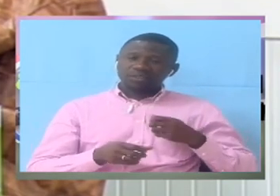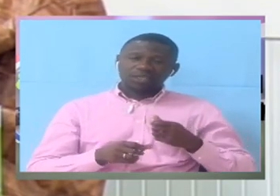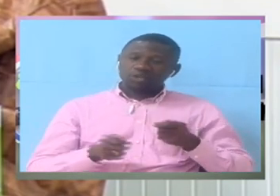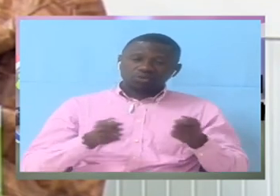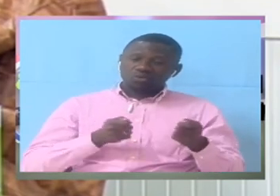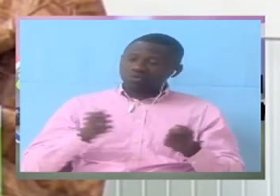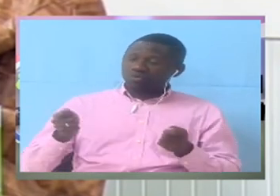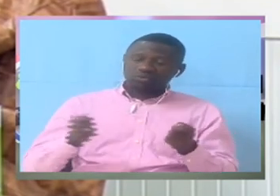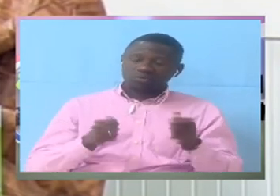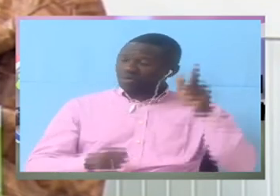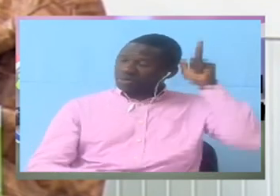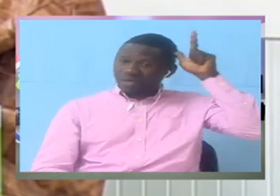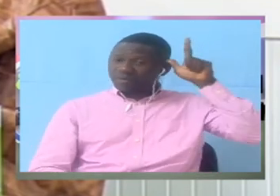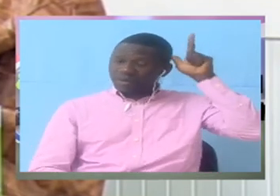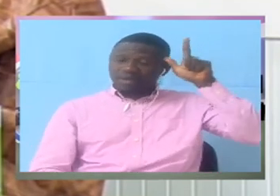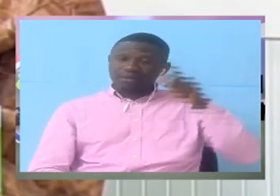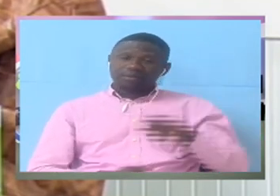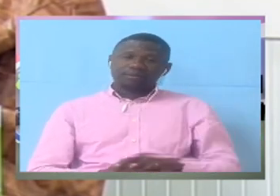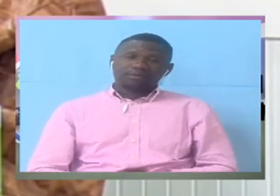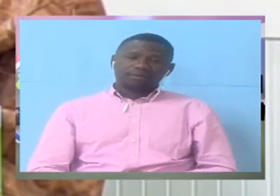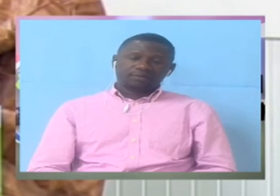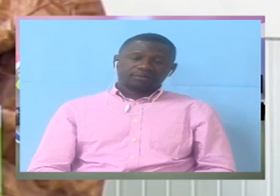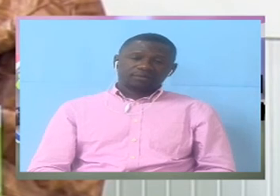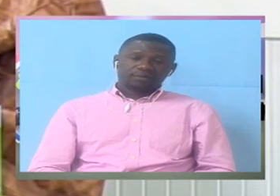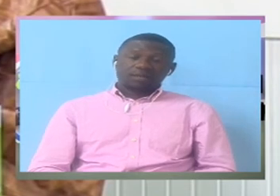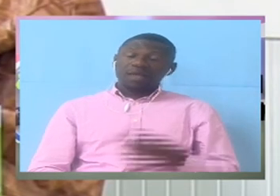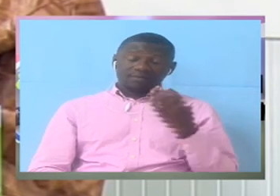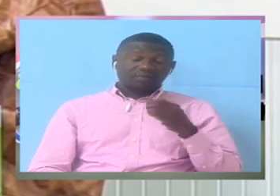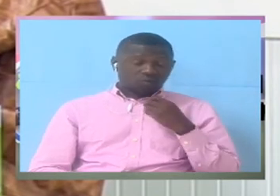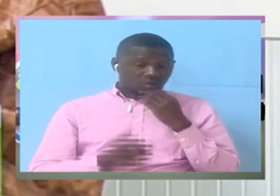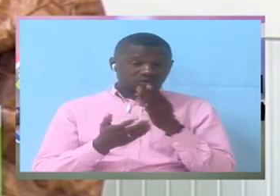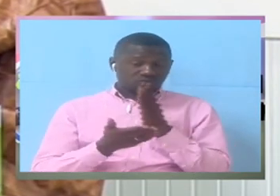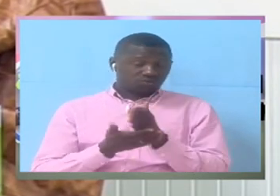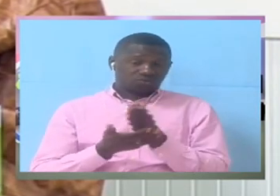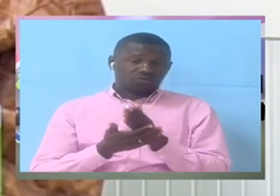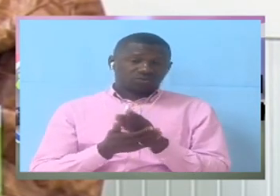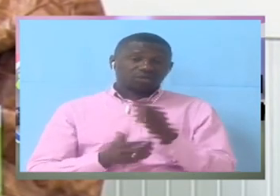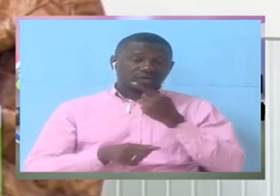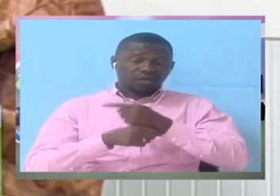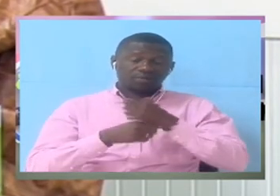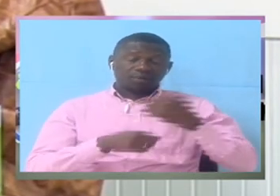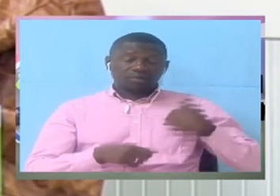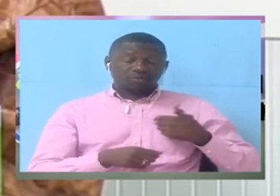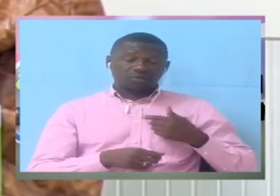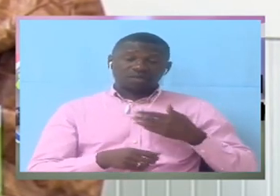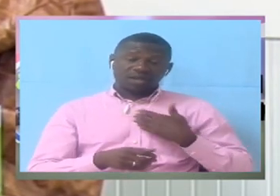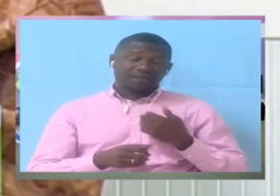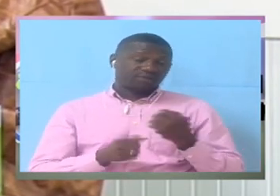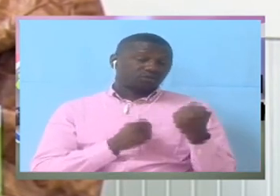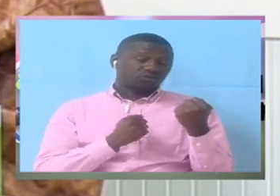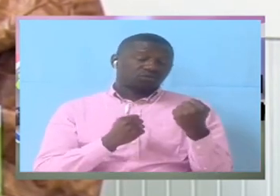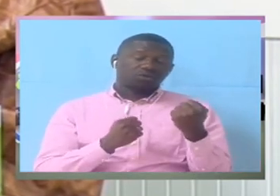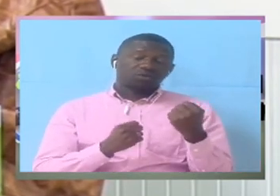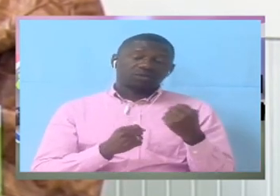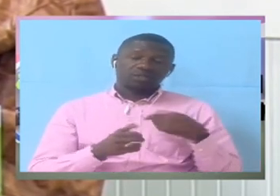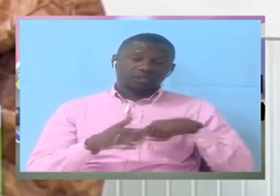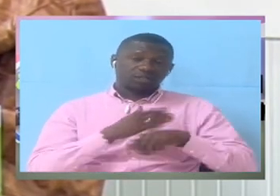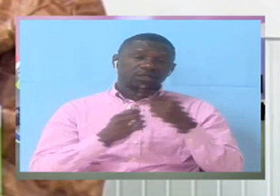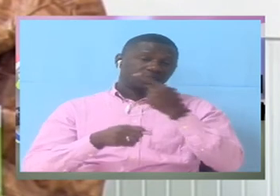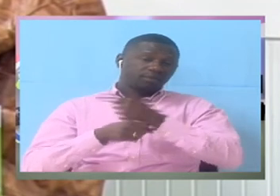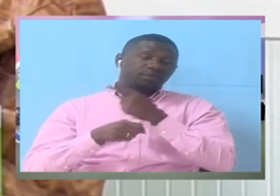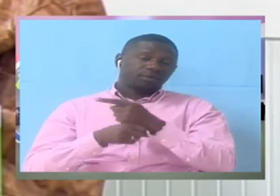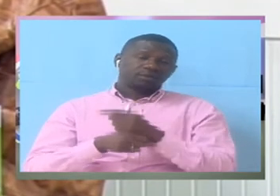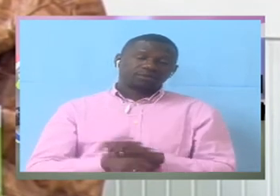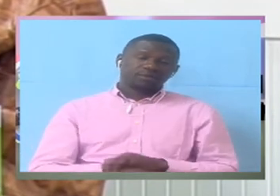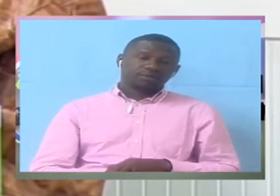out, Gambians wolle sembosoro no Liberia. Gambians were very powerful in Liberia. Nin dauda duta nin Gambians wolle jete tetamala. Wherever